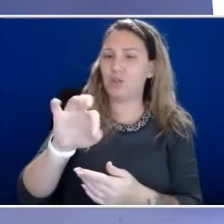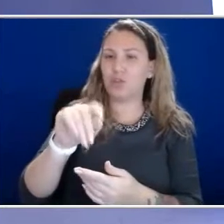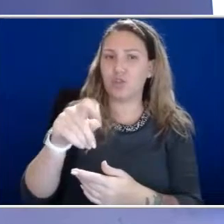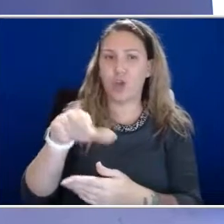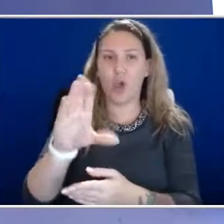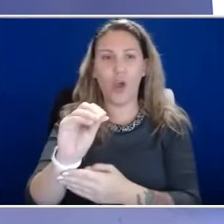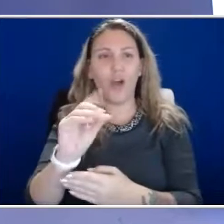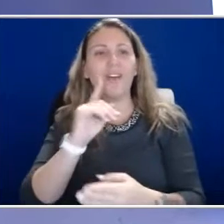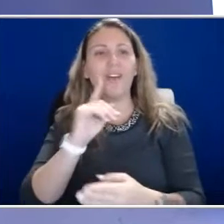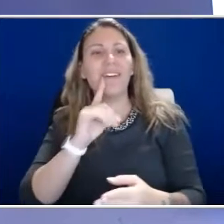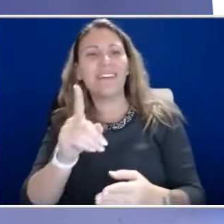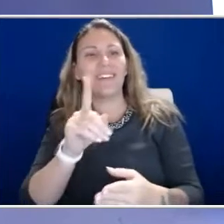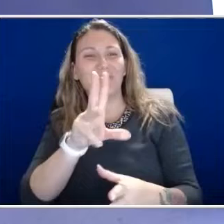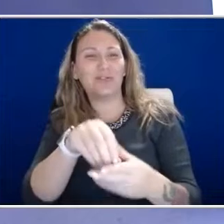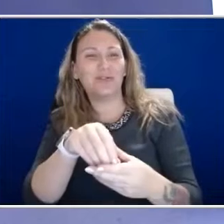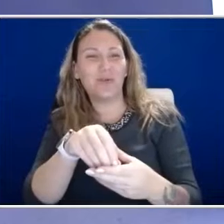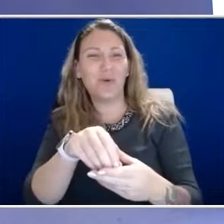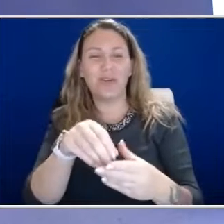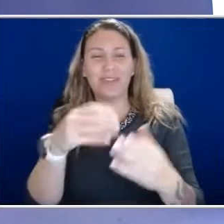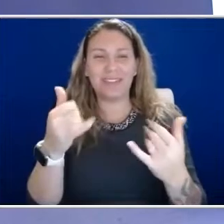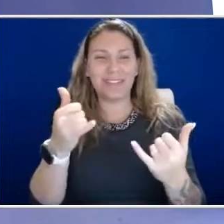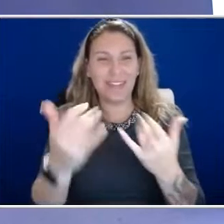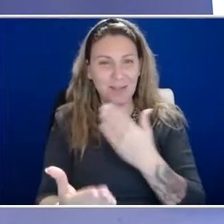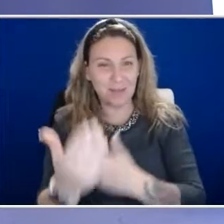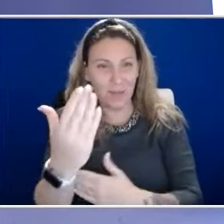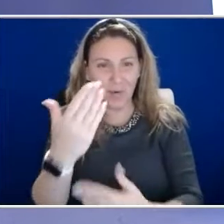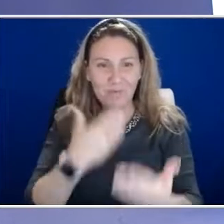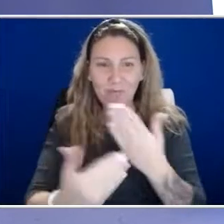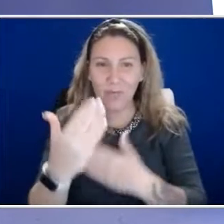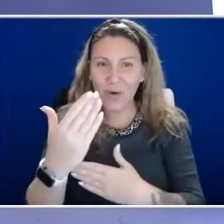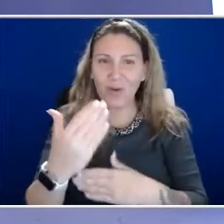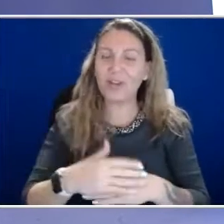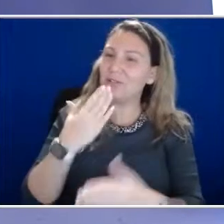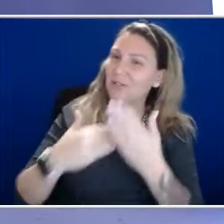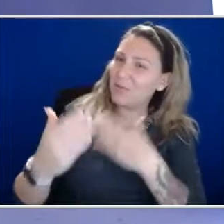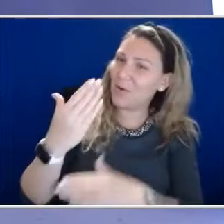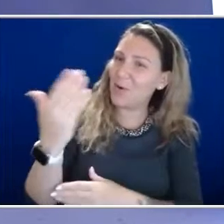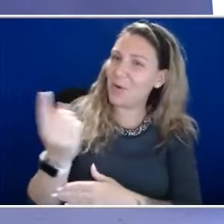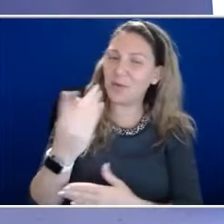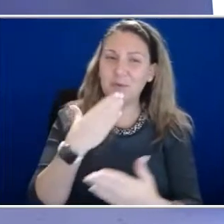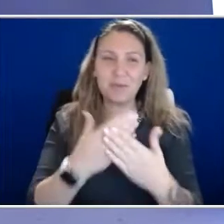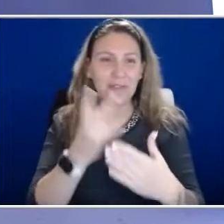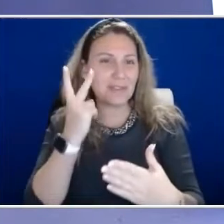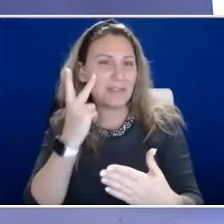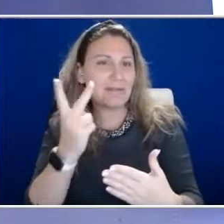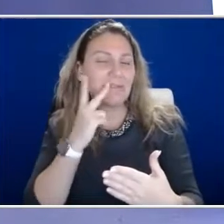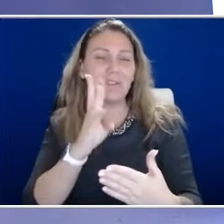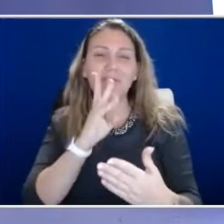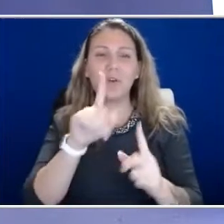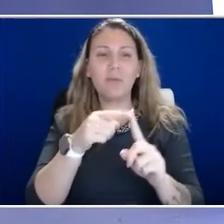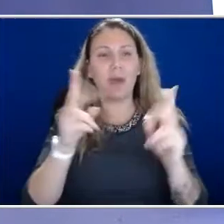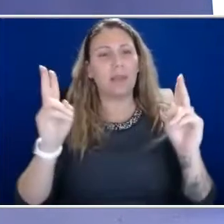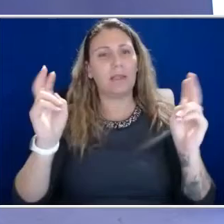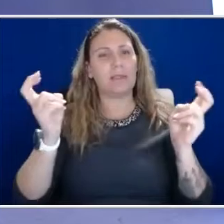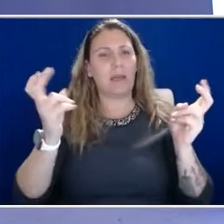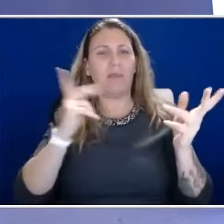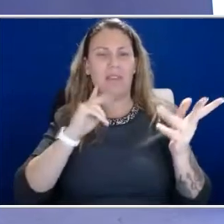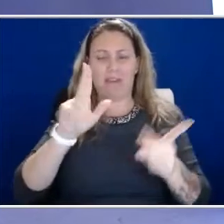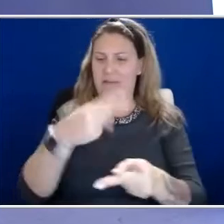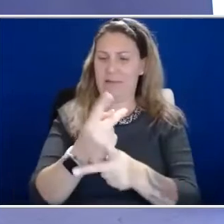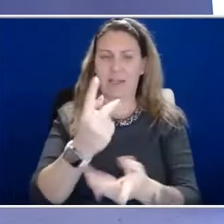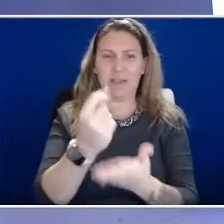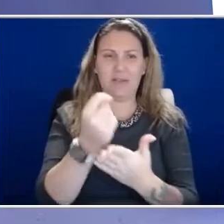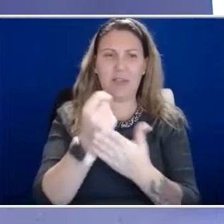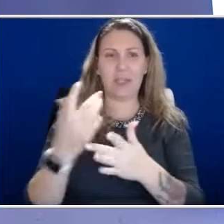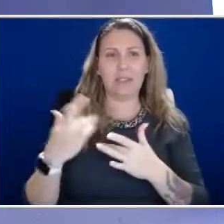us this morning. Good morning to you. Good morning. Always good to see you and talk about this topic. So what is this type of therapy typically